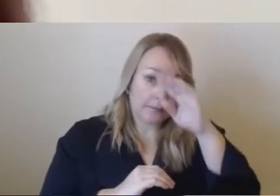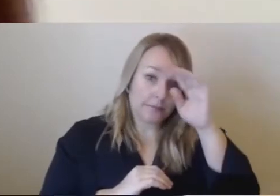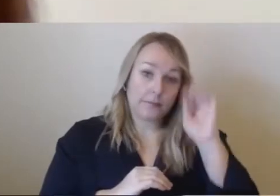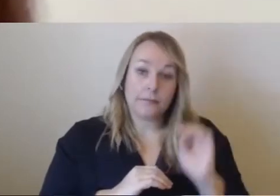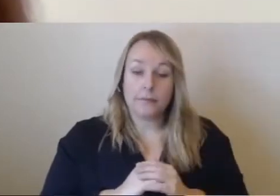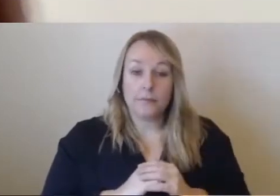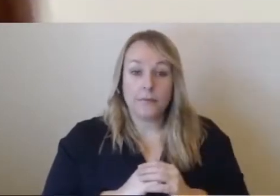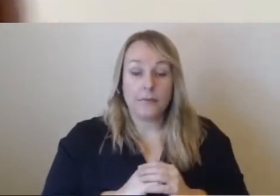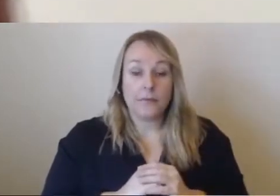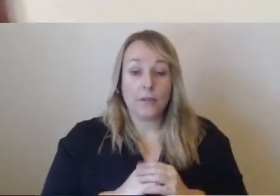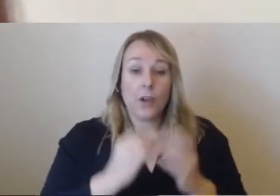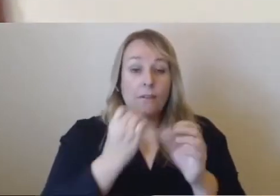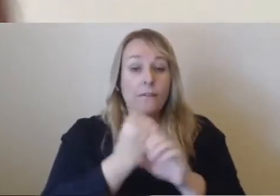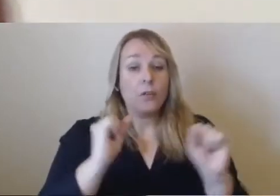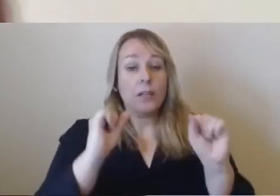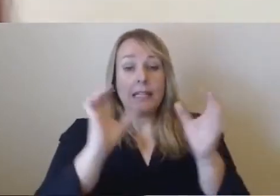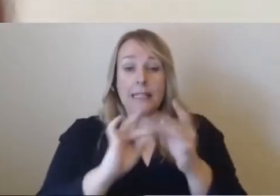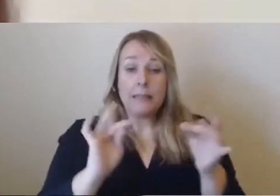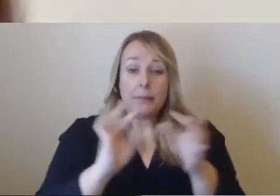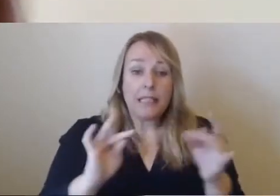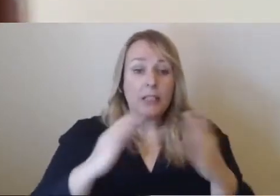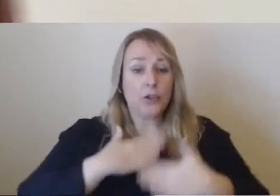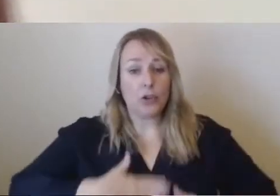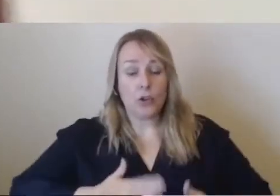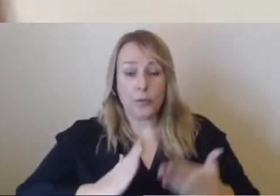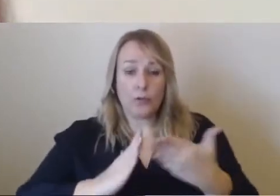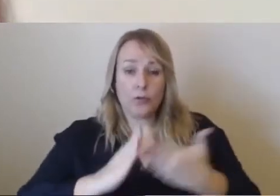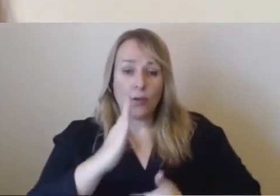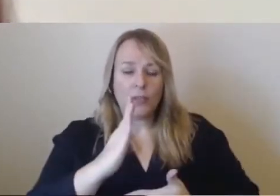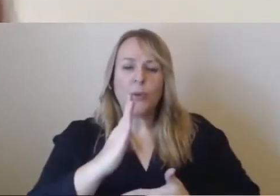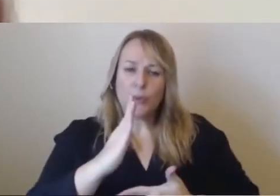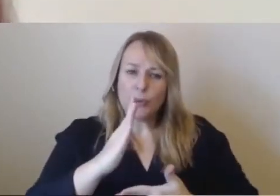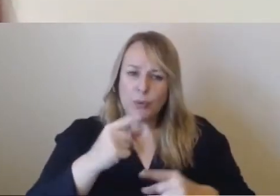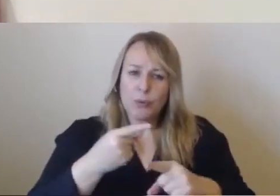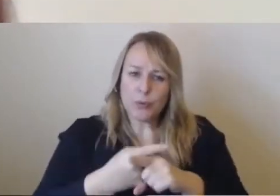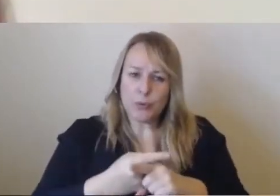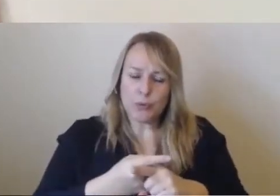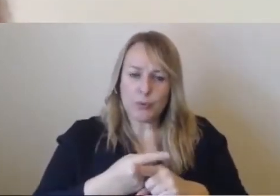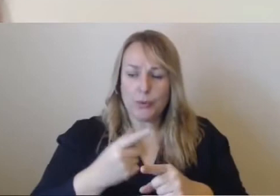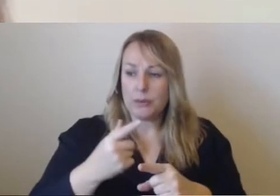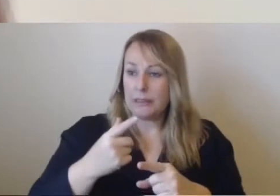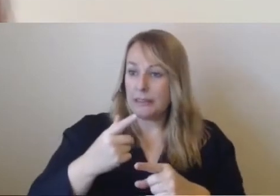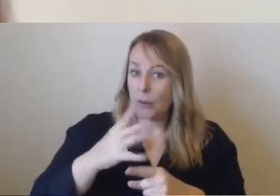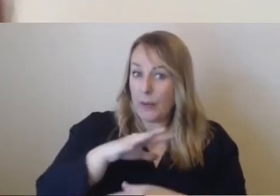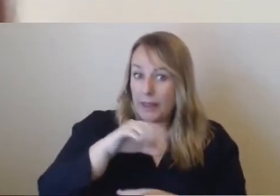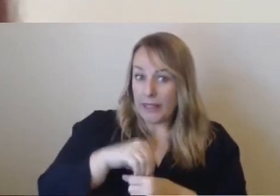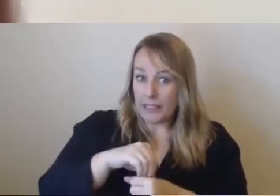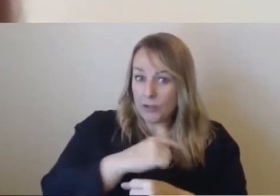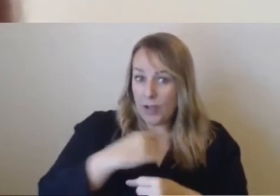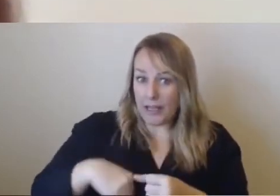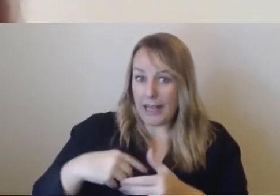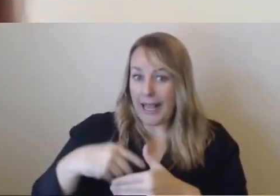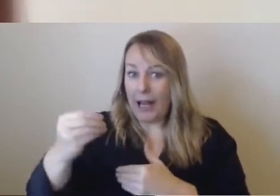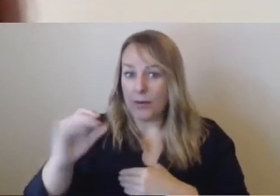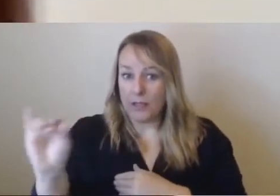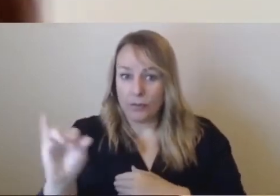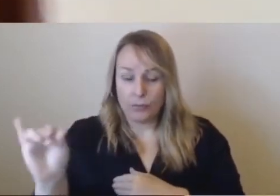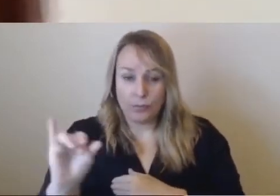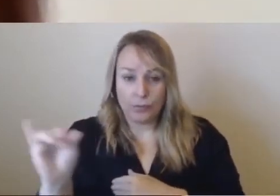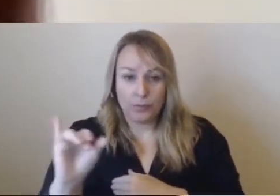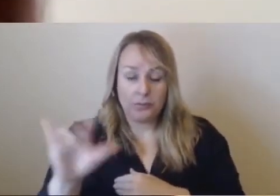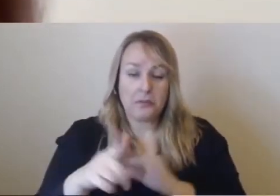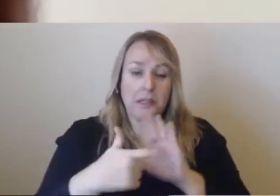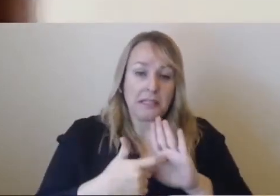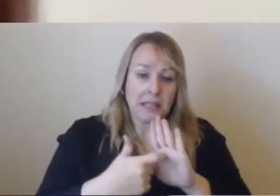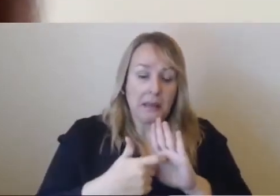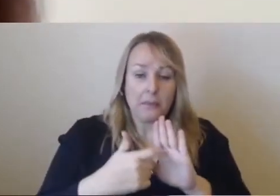free speech and human rights more broadly, increasingly outside of its own borders. There's been some high-profile examples. You know, Hong Kong obviously